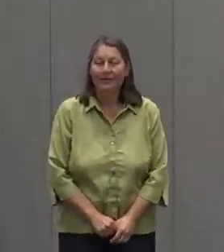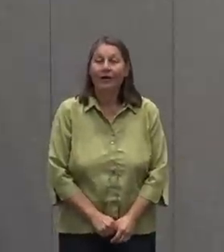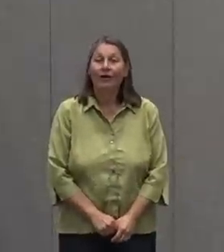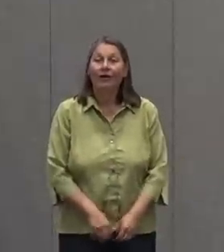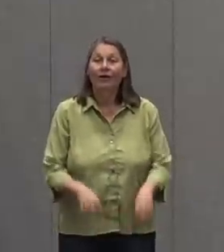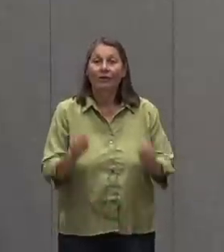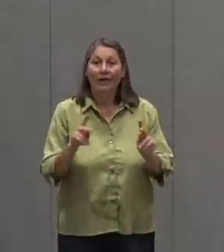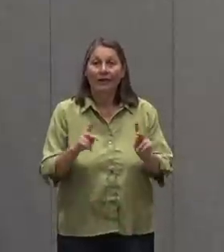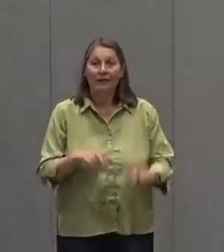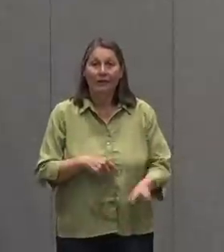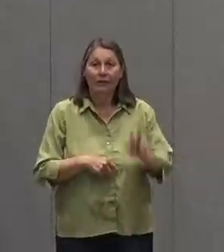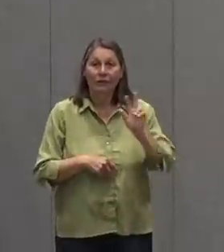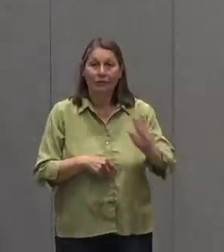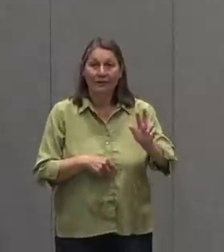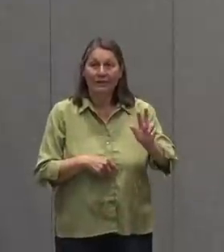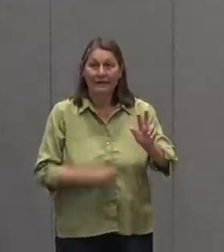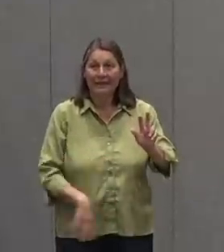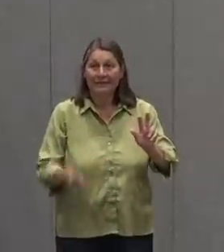Okay.